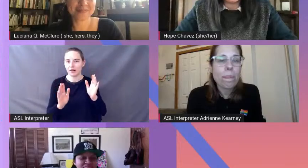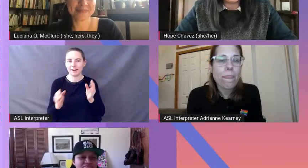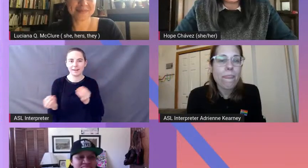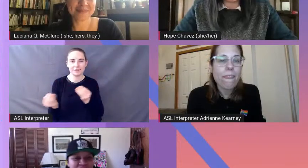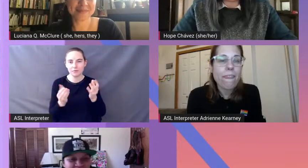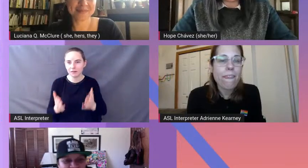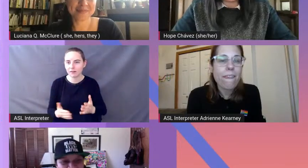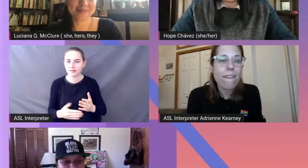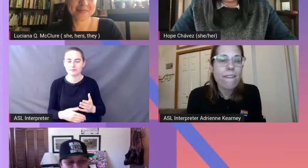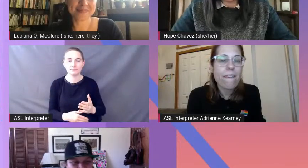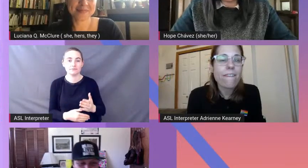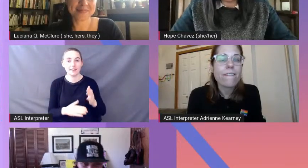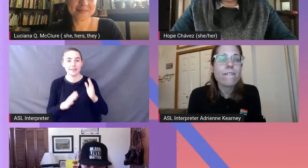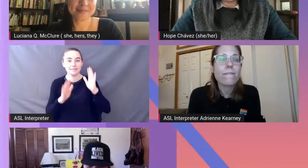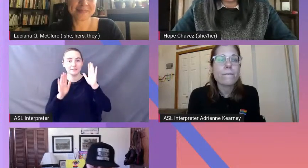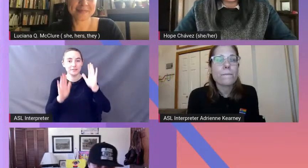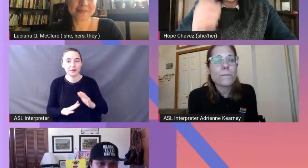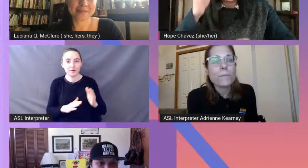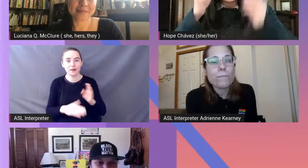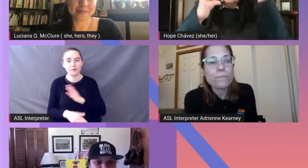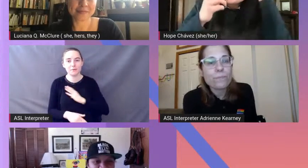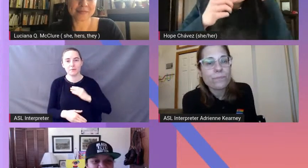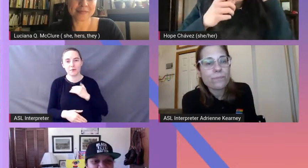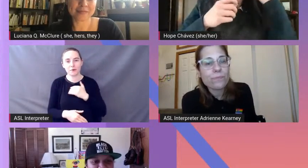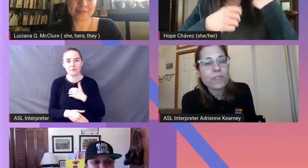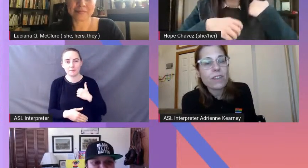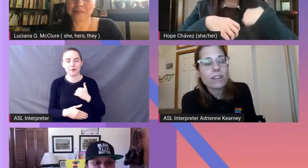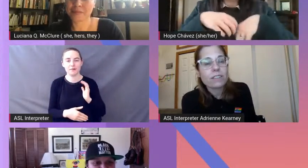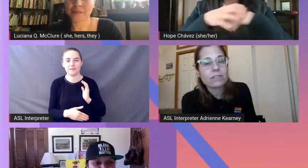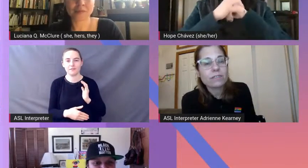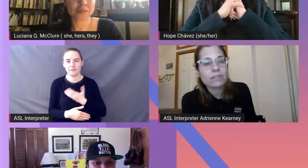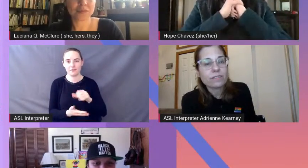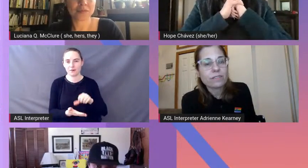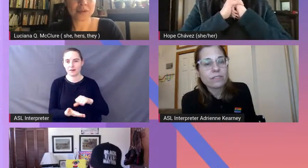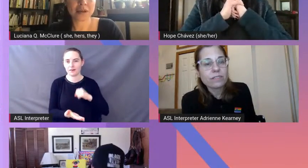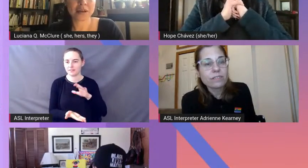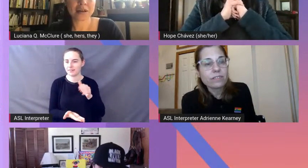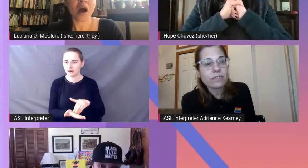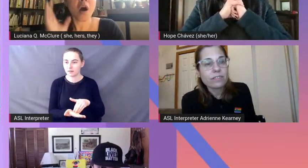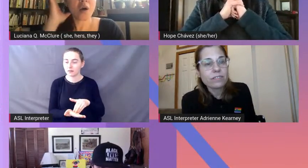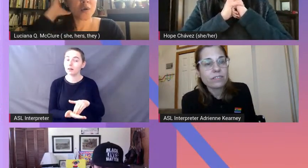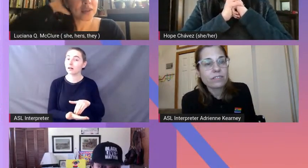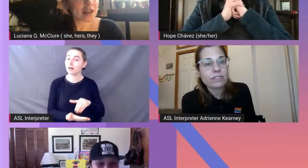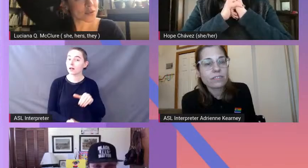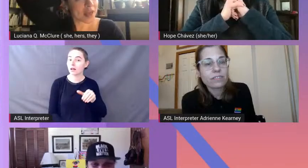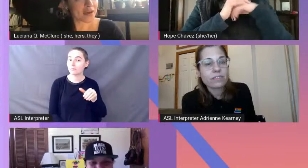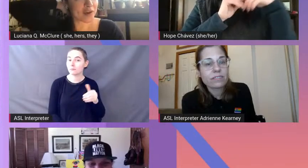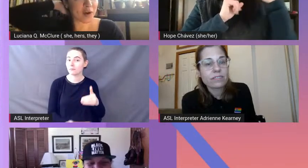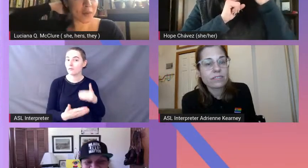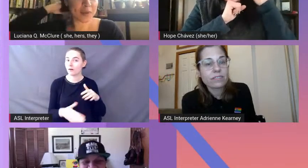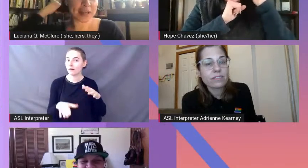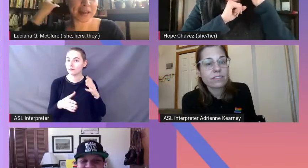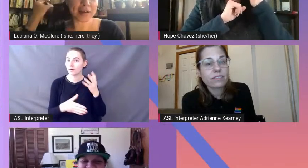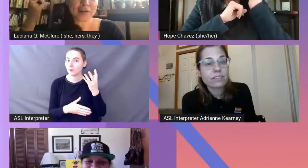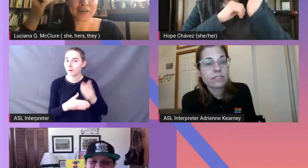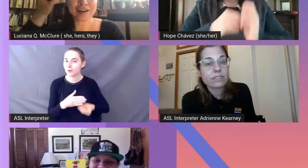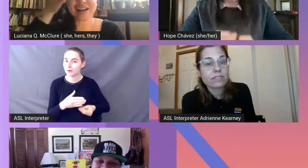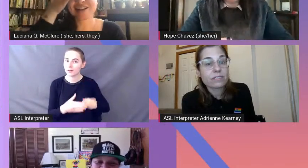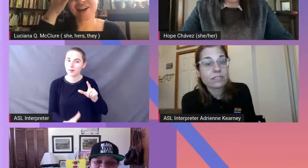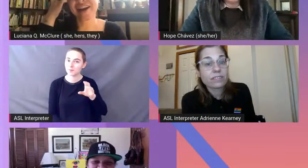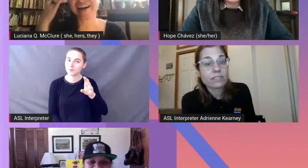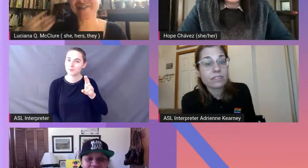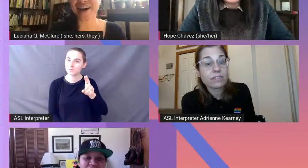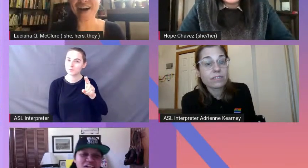member of the Pride Center. Thank you, Lucy. Before I go, is there anything you're doing, Lucy? Oh, yeah. So we have our opening of